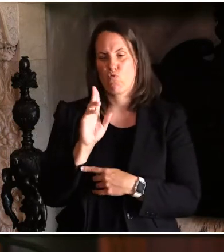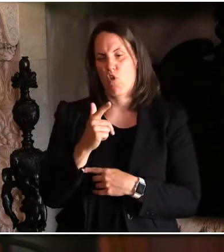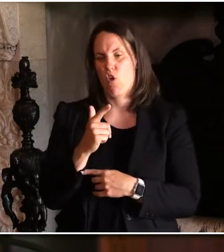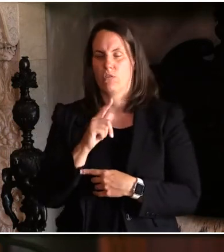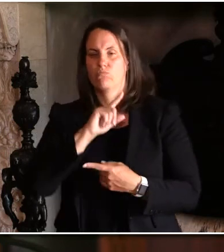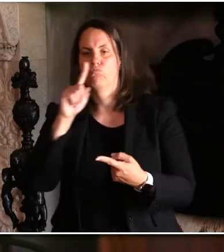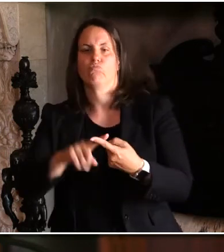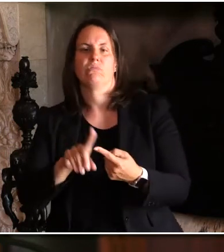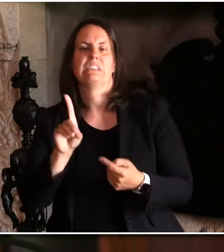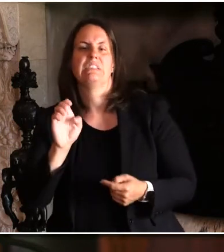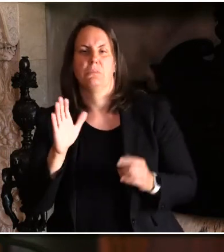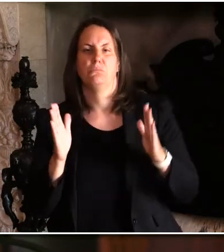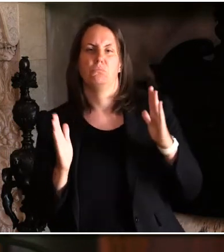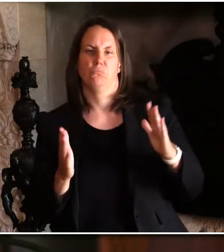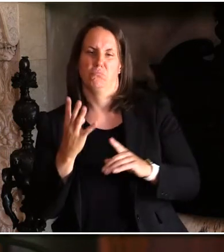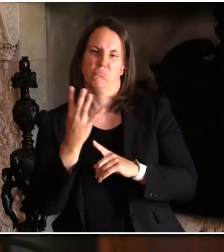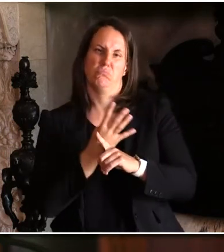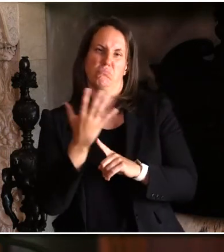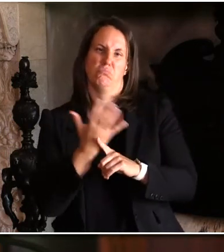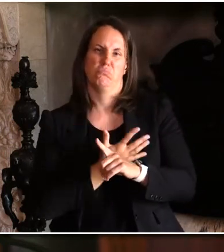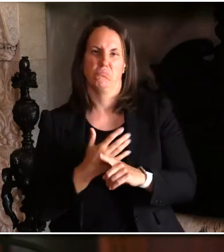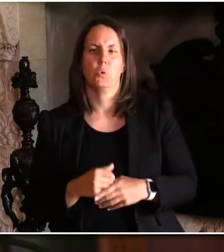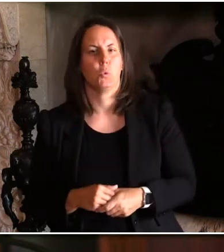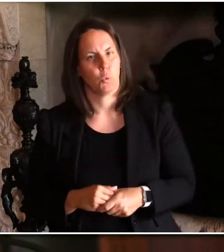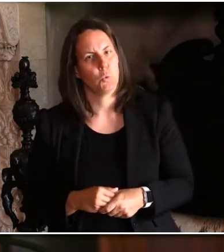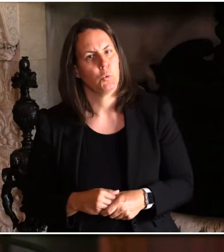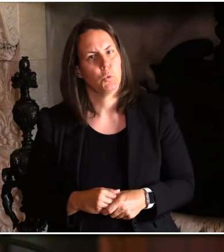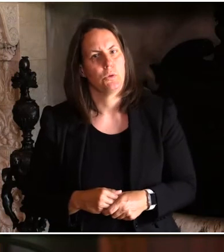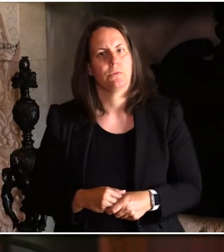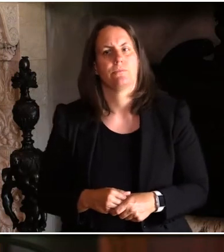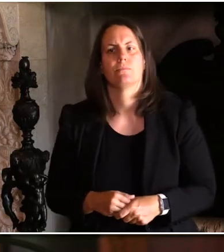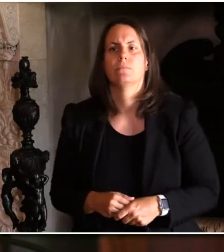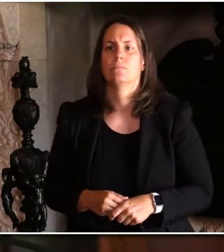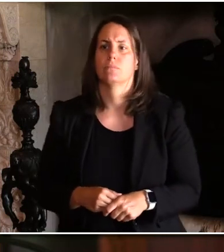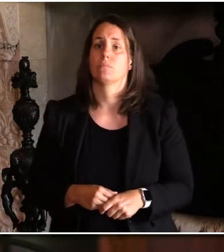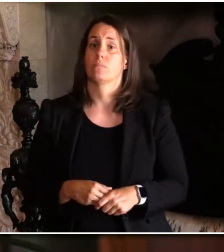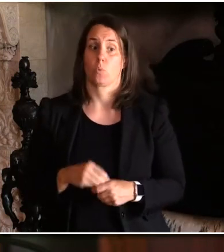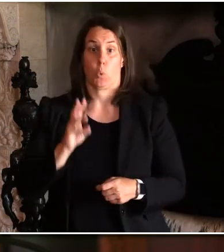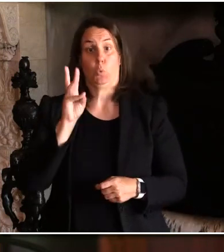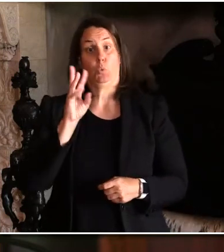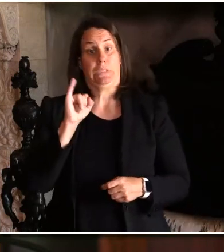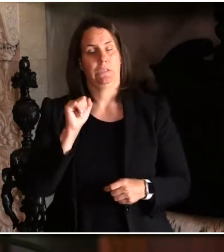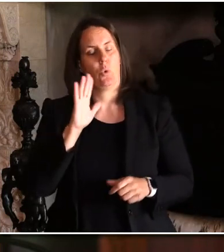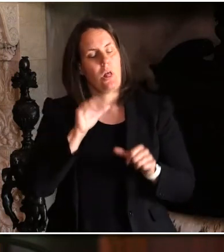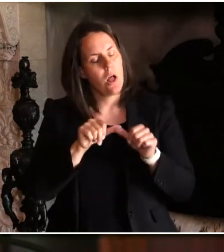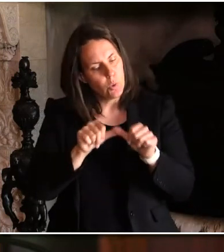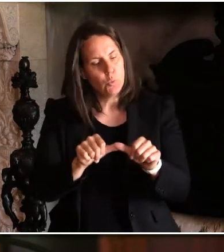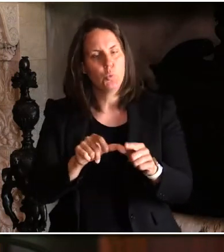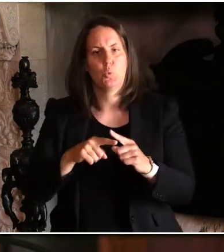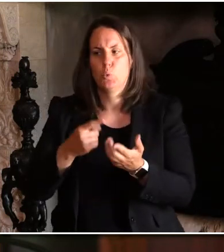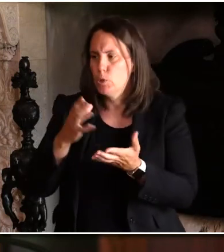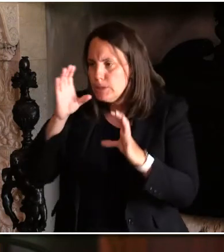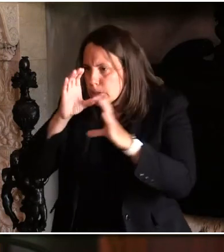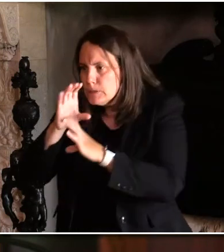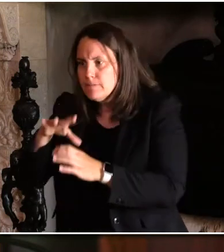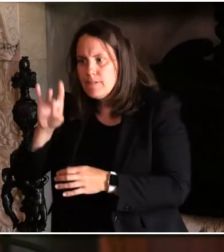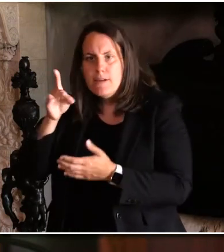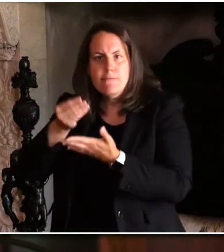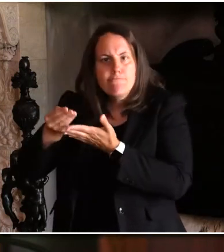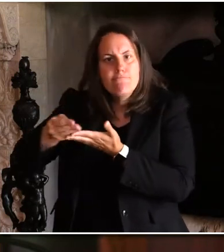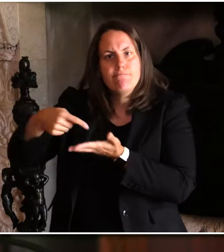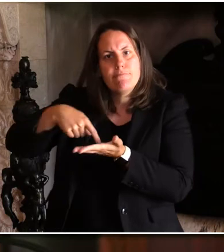to continue to purchase testing supplies to help supplement the work that's going on